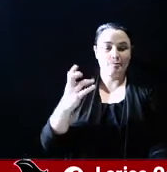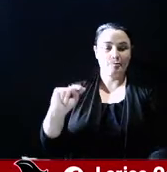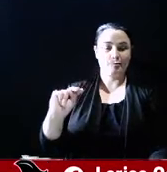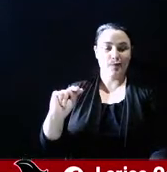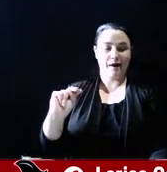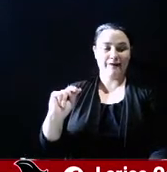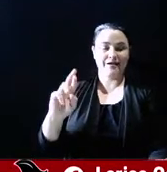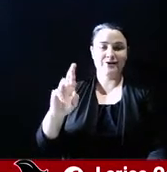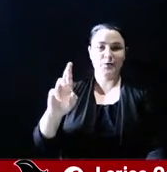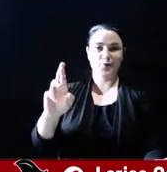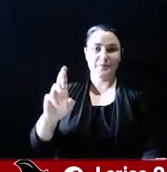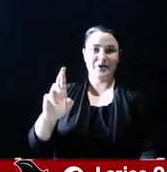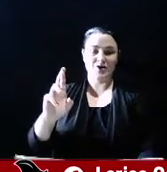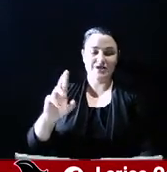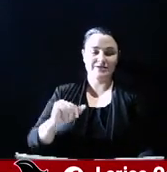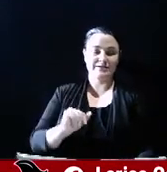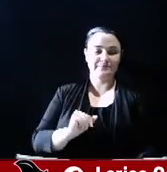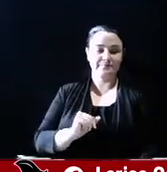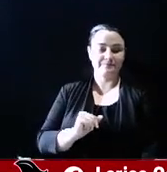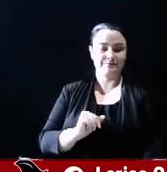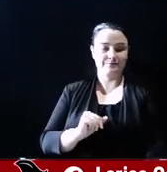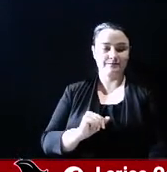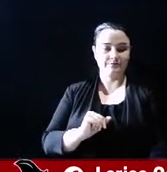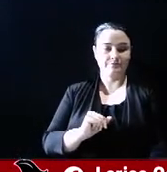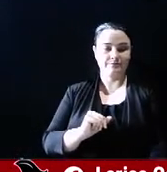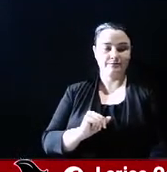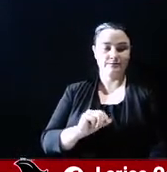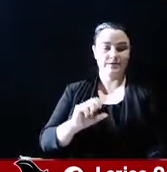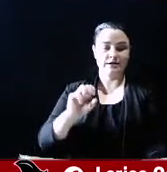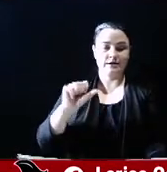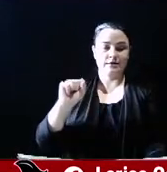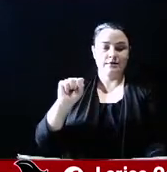Brian Daniel Ramirez Jaramillo.